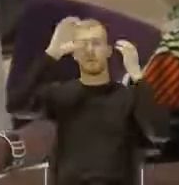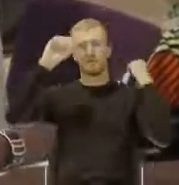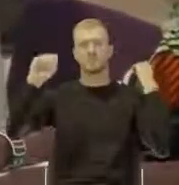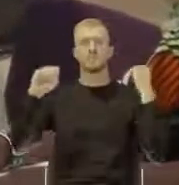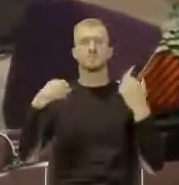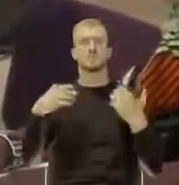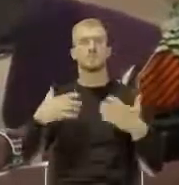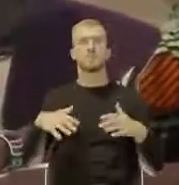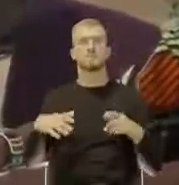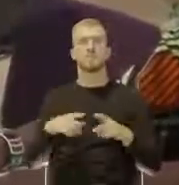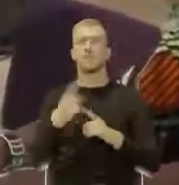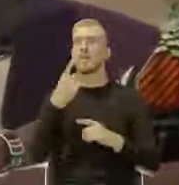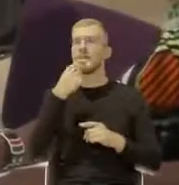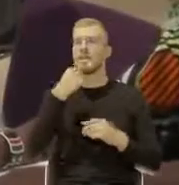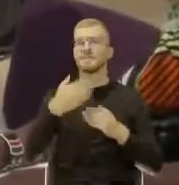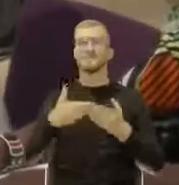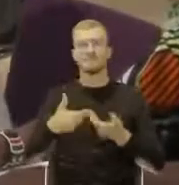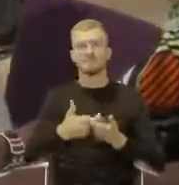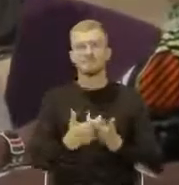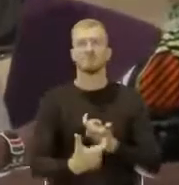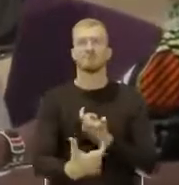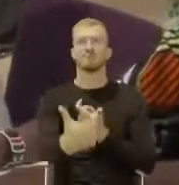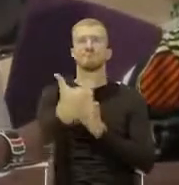several offices there in South Korea.